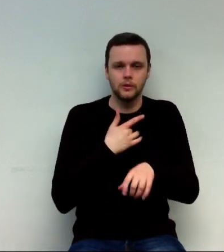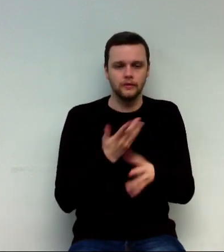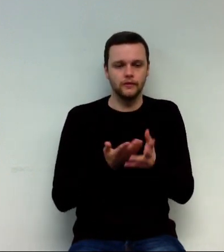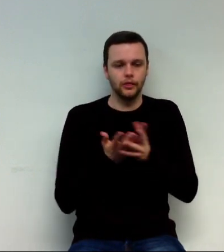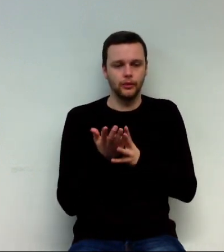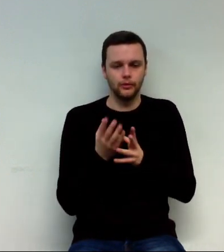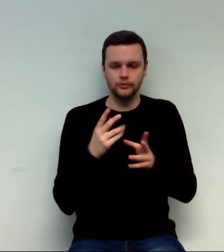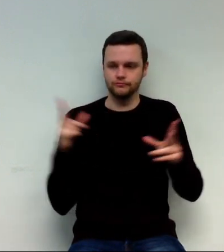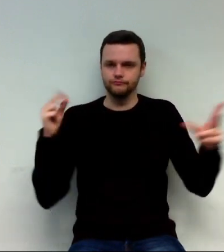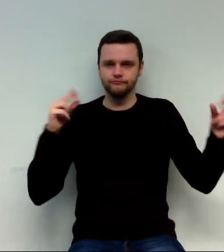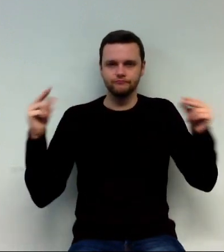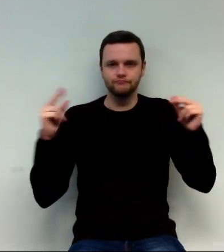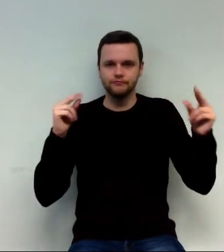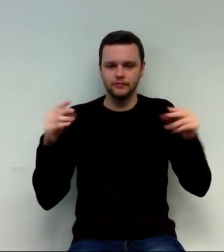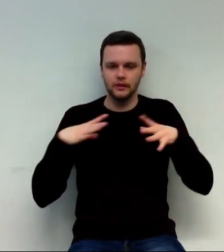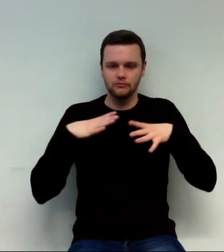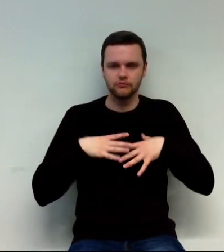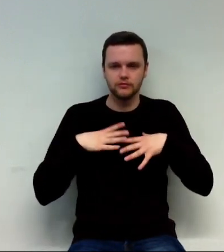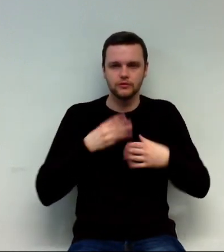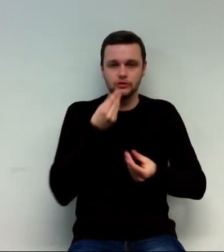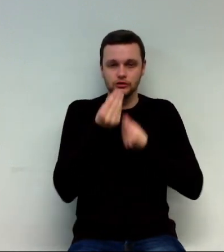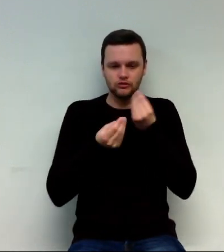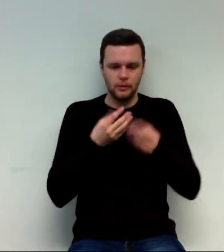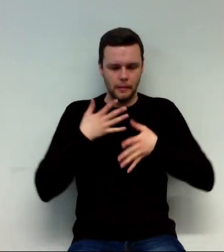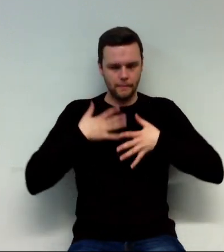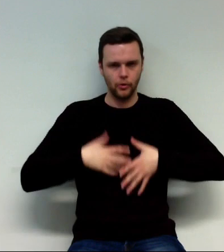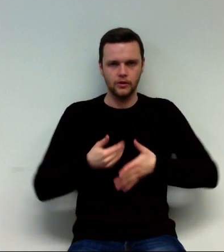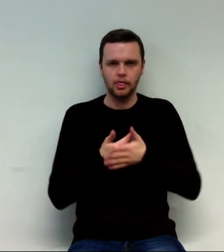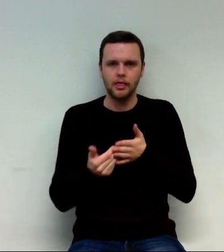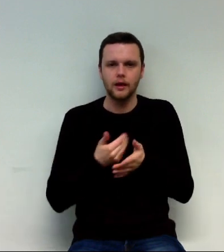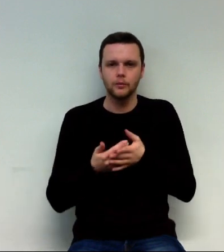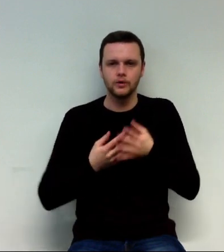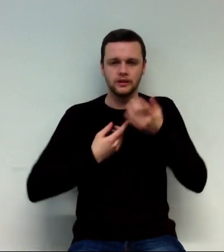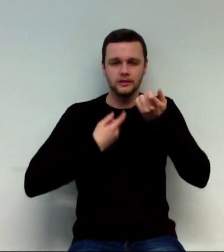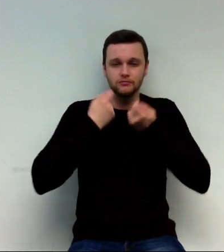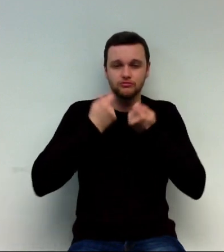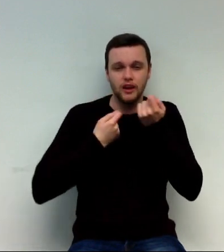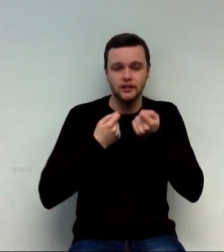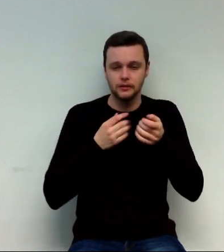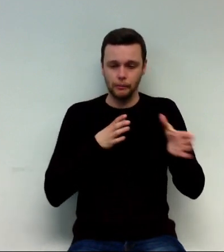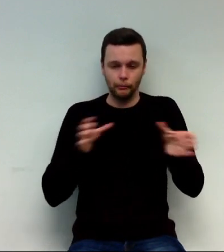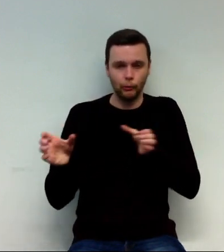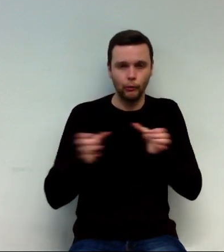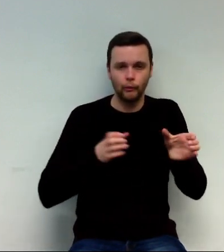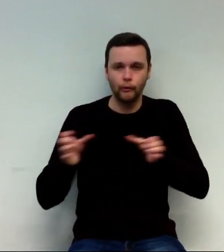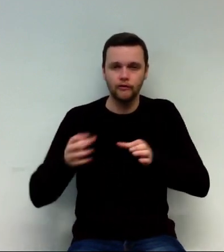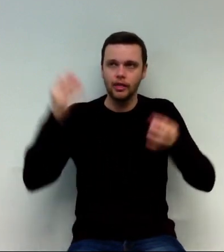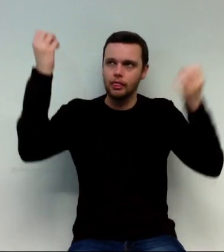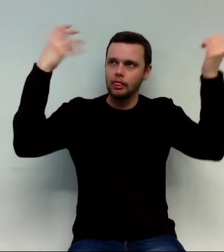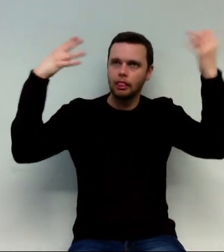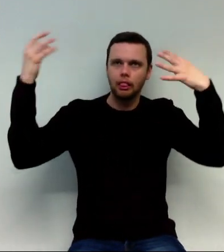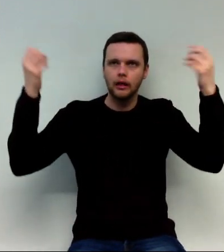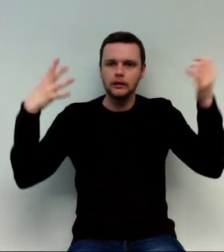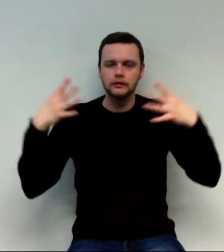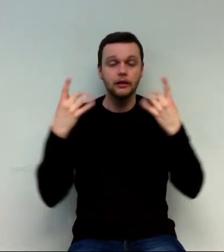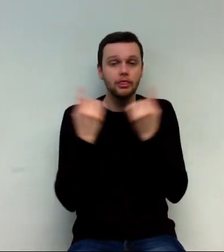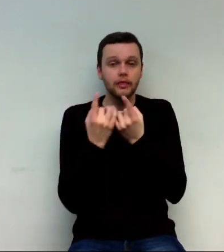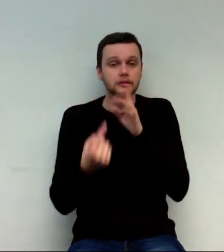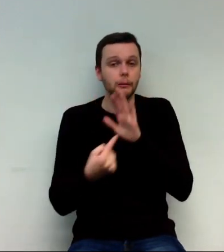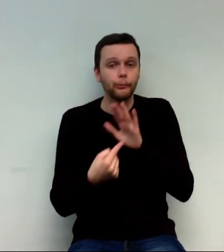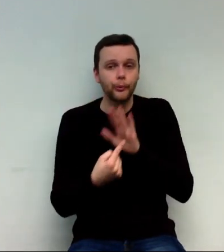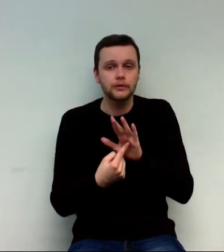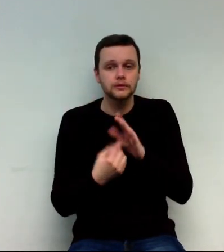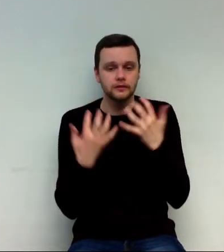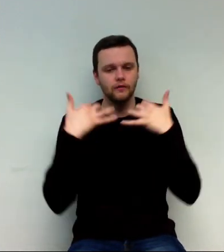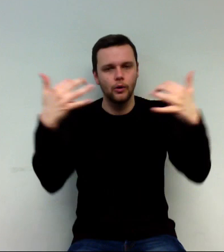audio dialogue, like body language, expressions, movements, and lighting effects, things that are important for